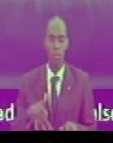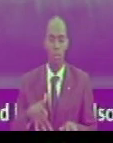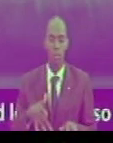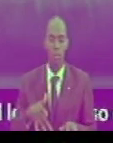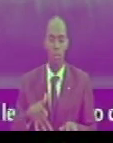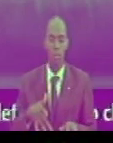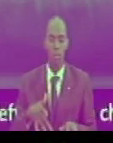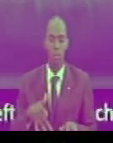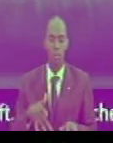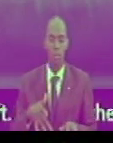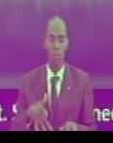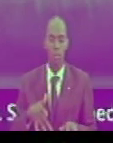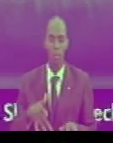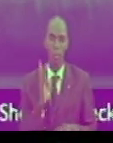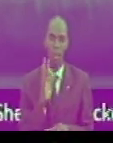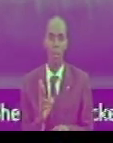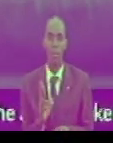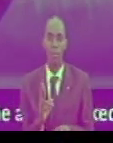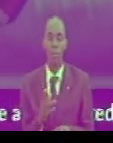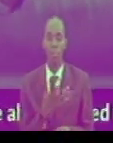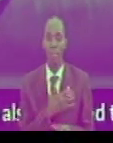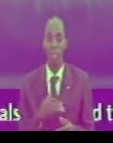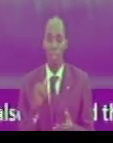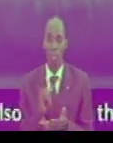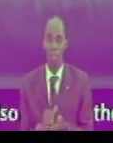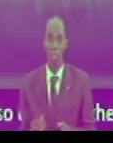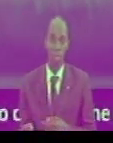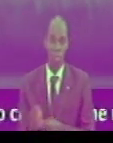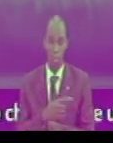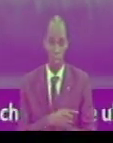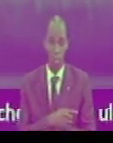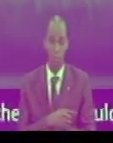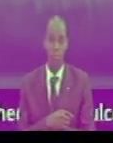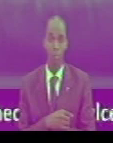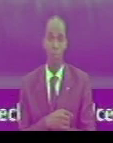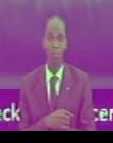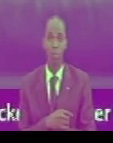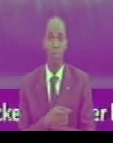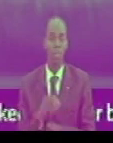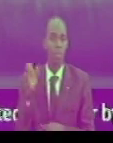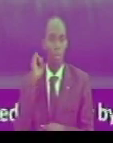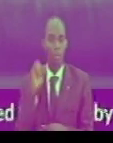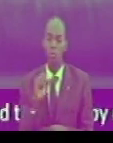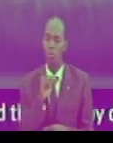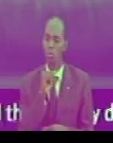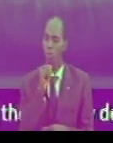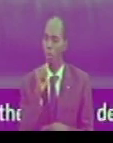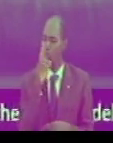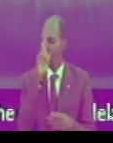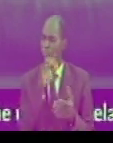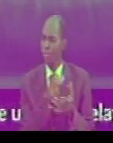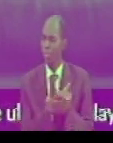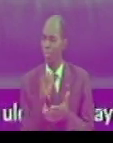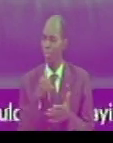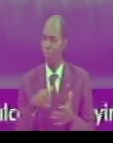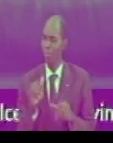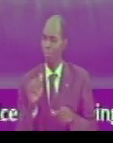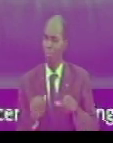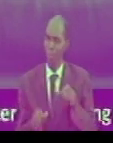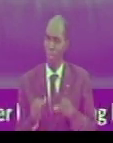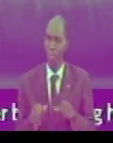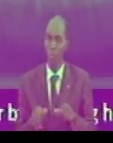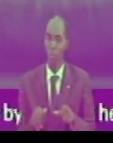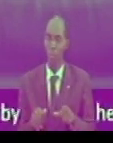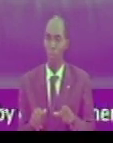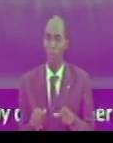I did not believe it though. I was at the front there after the GS preaching, after the GS prayer that